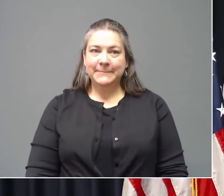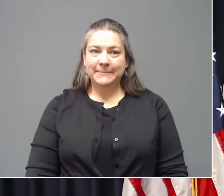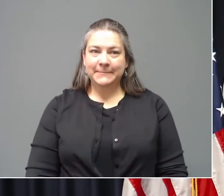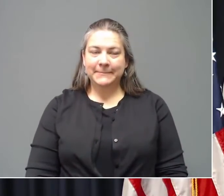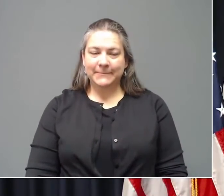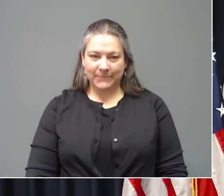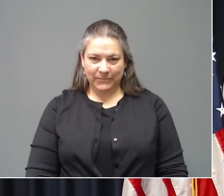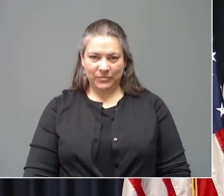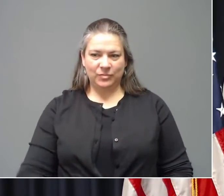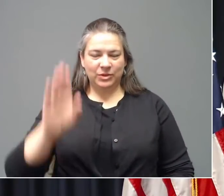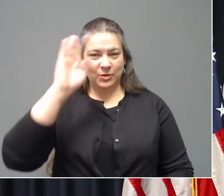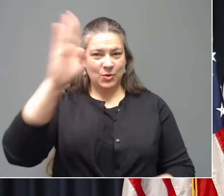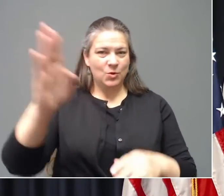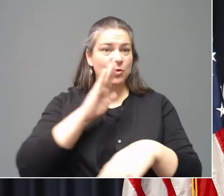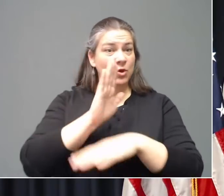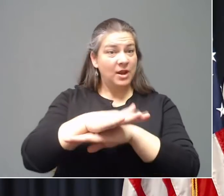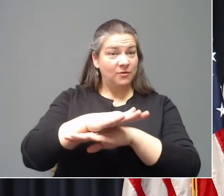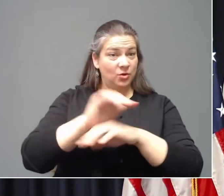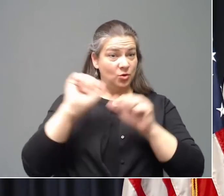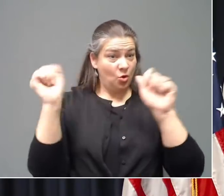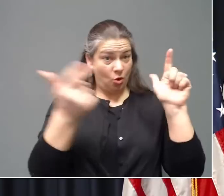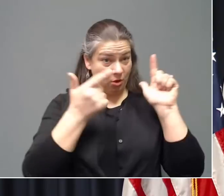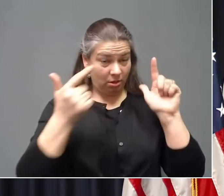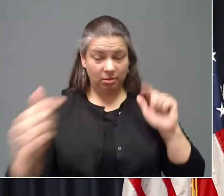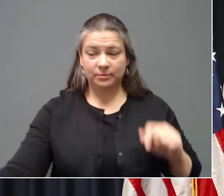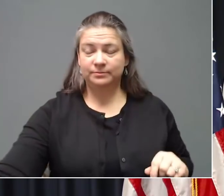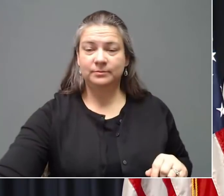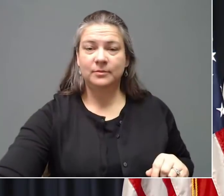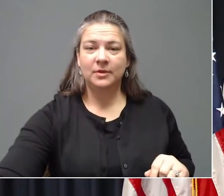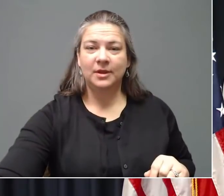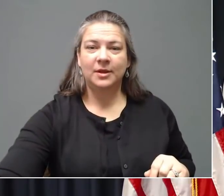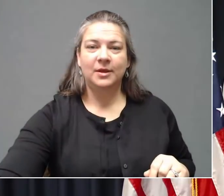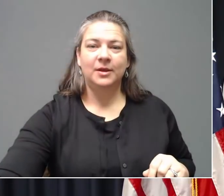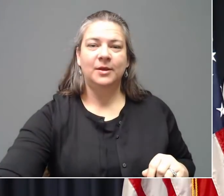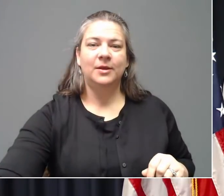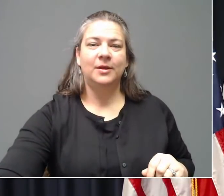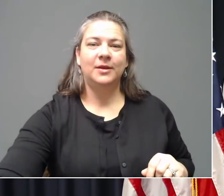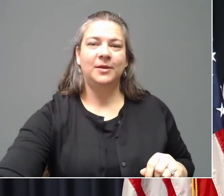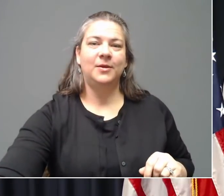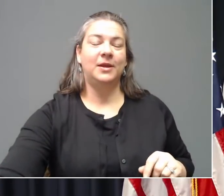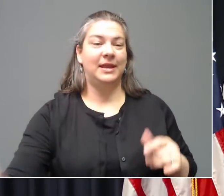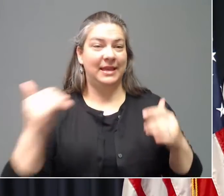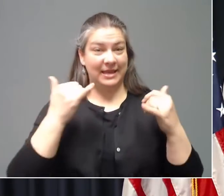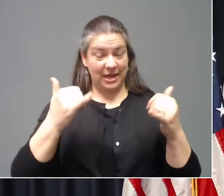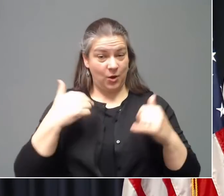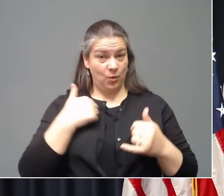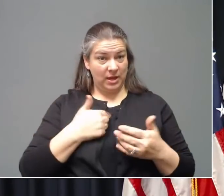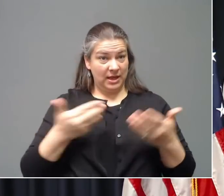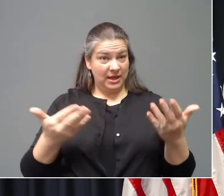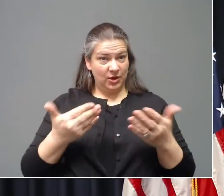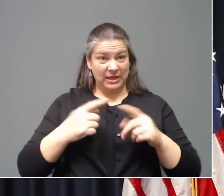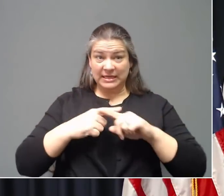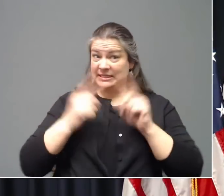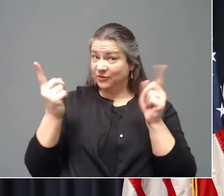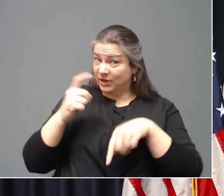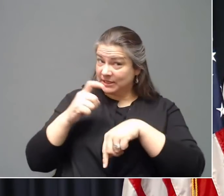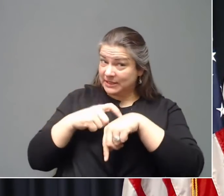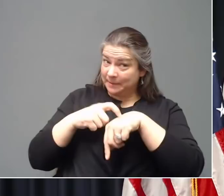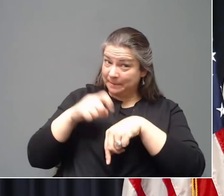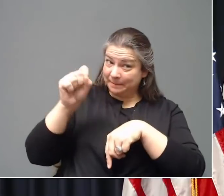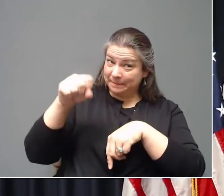Good afternoon, everybody. We are coming to you from a different time, but this has been a different